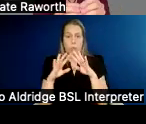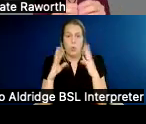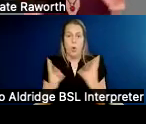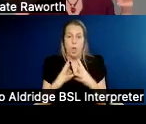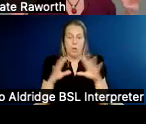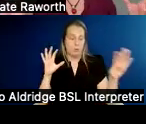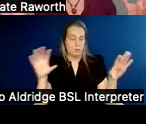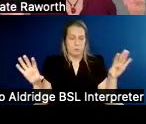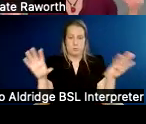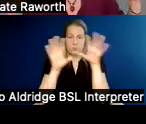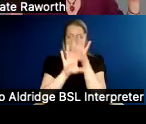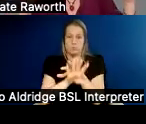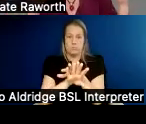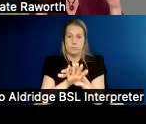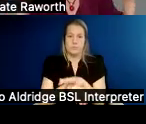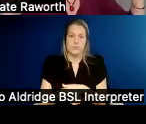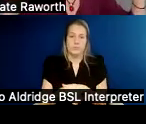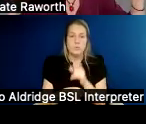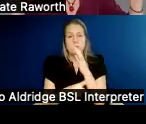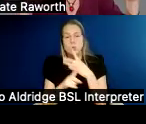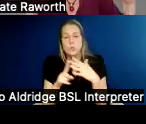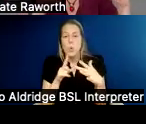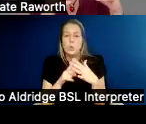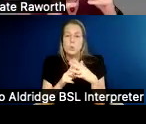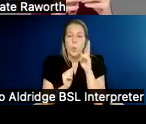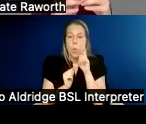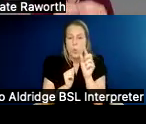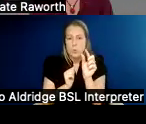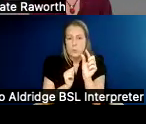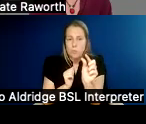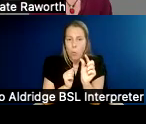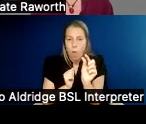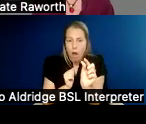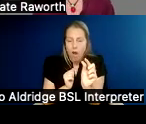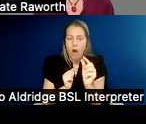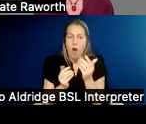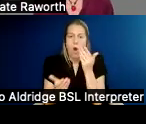looks smaller than the ecological stuff because it's drawn in circular wedges that get smaller and smaller.